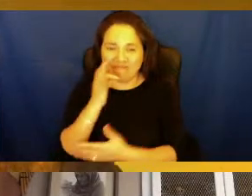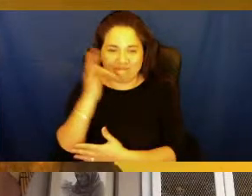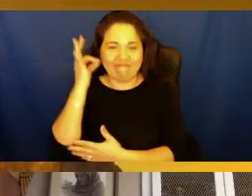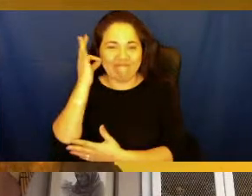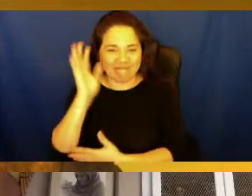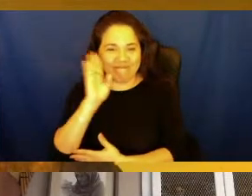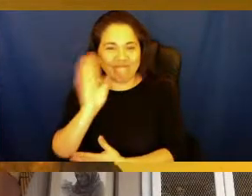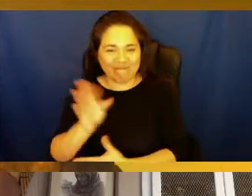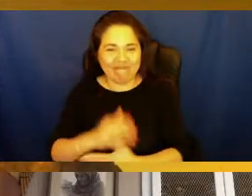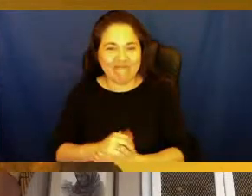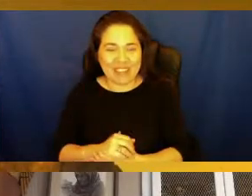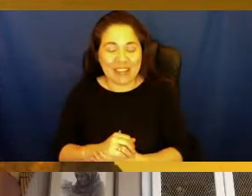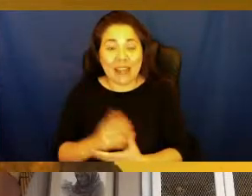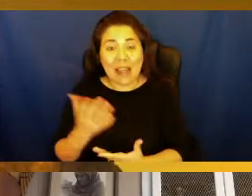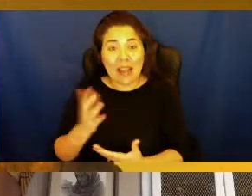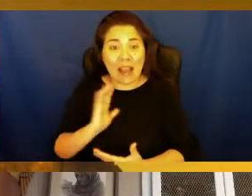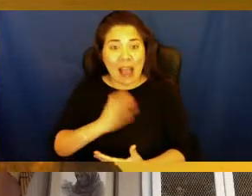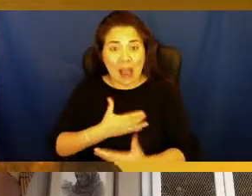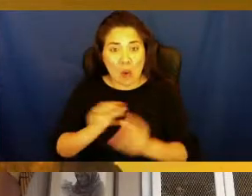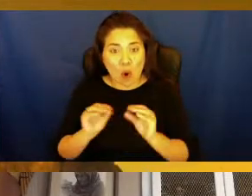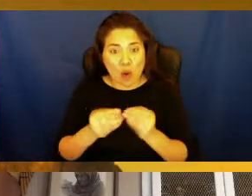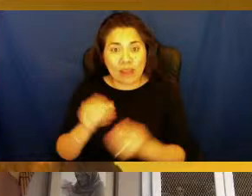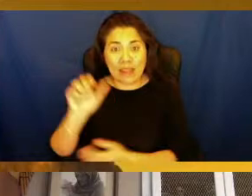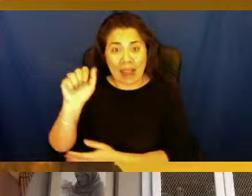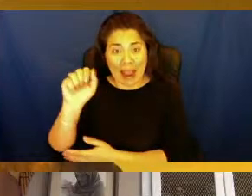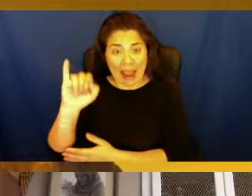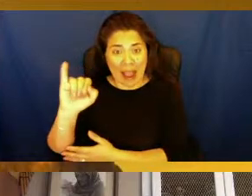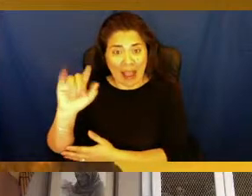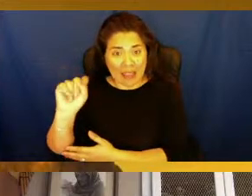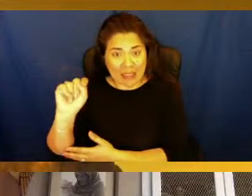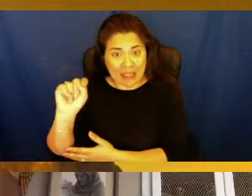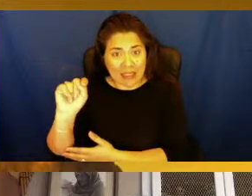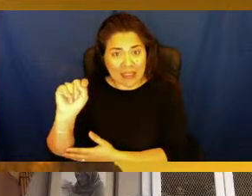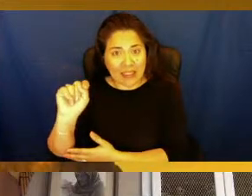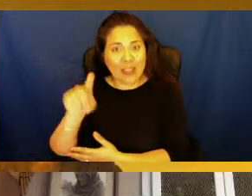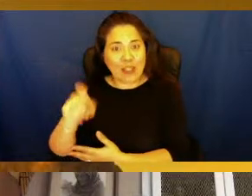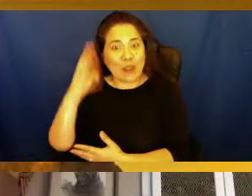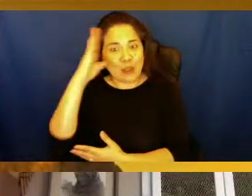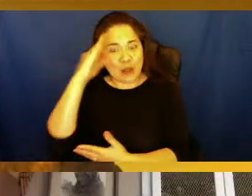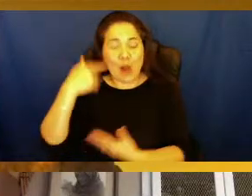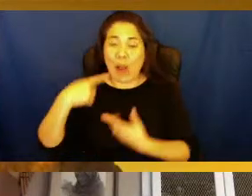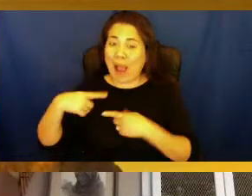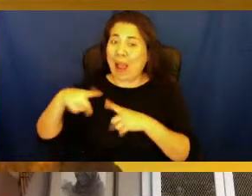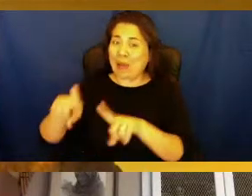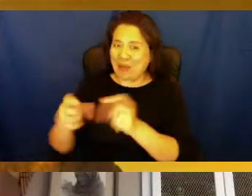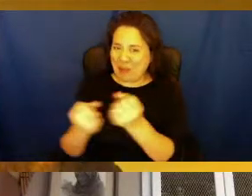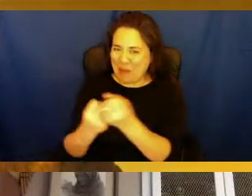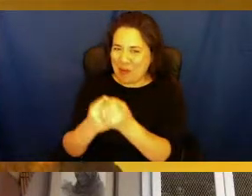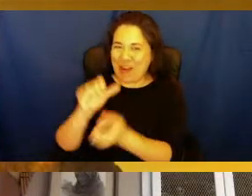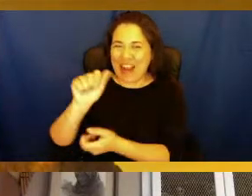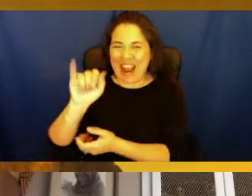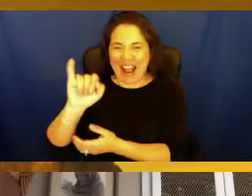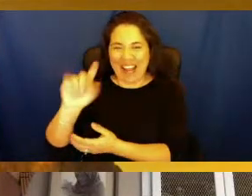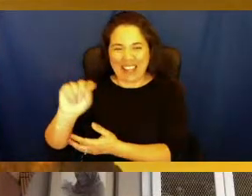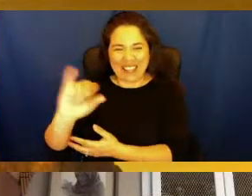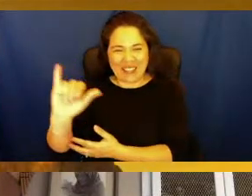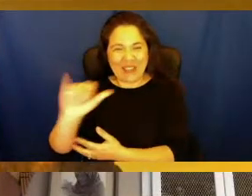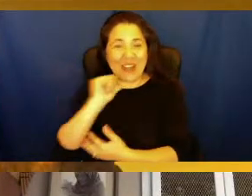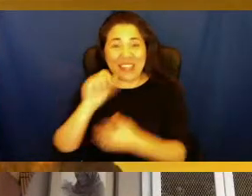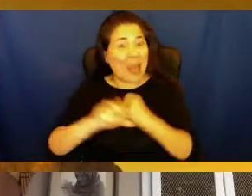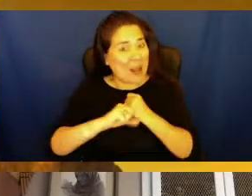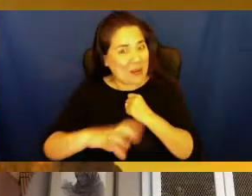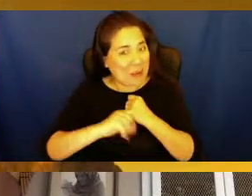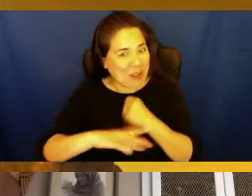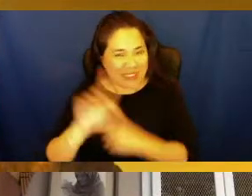of which is AIT, which I think you should know I'm aligned with AIT. So this is not a commercial